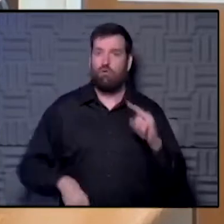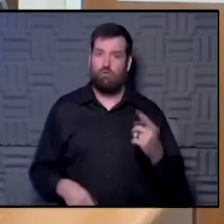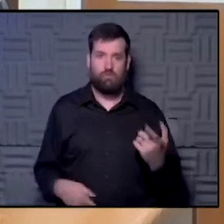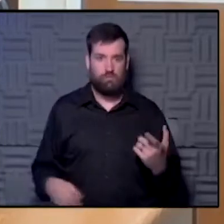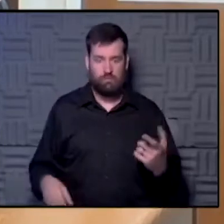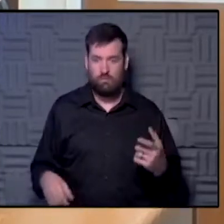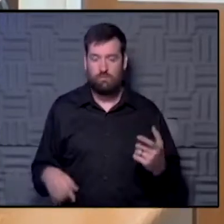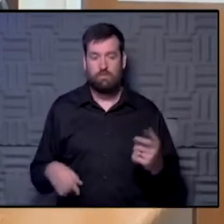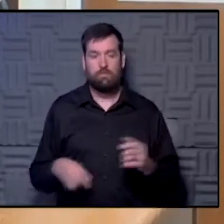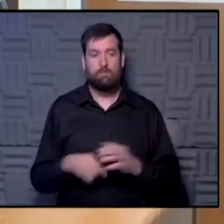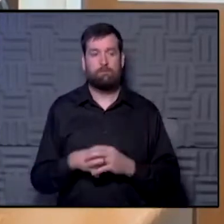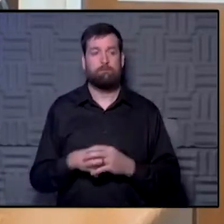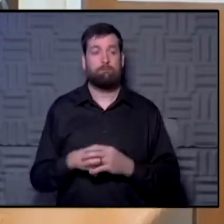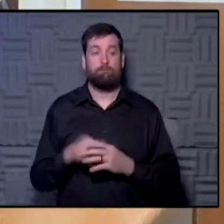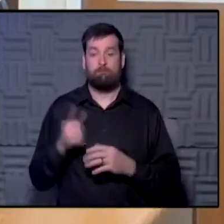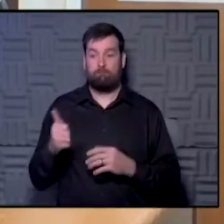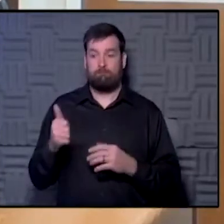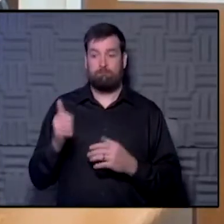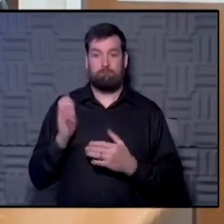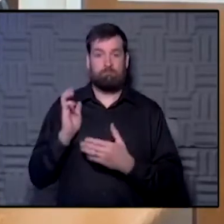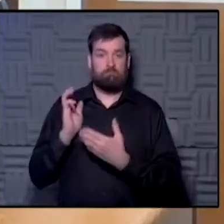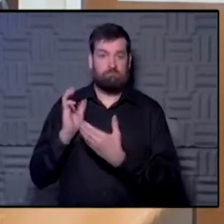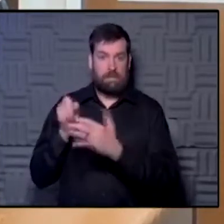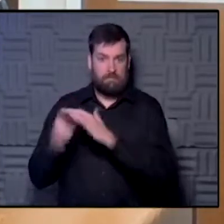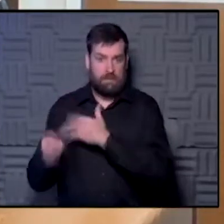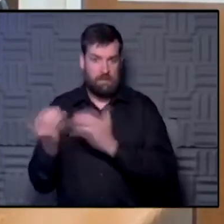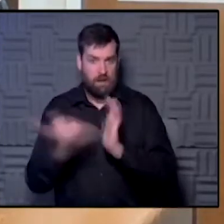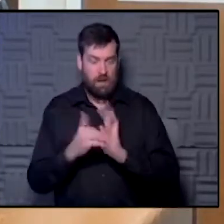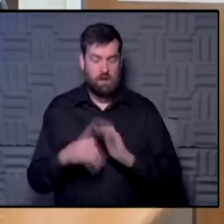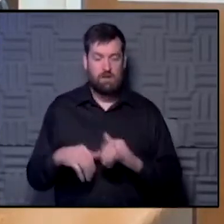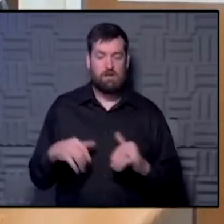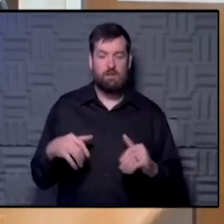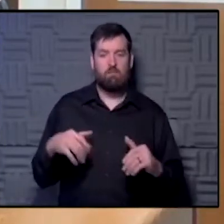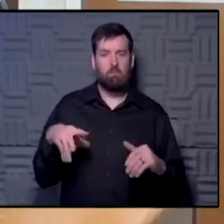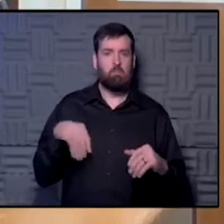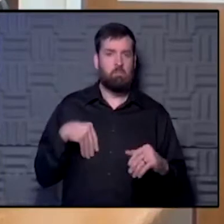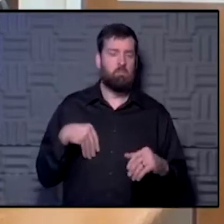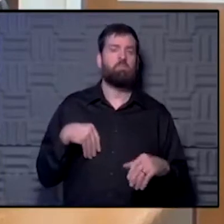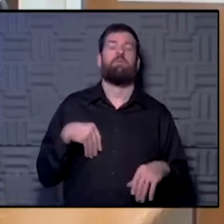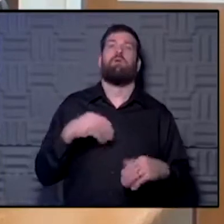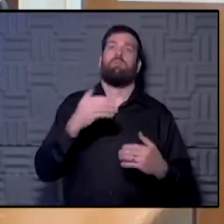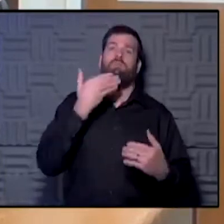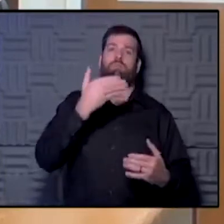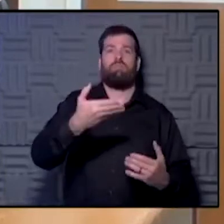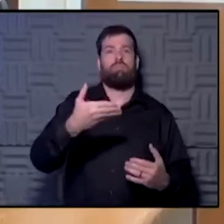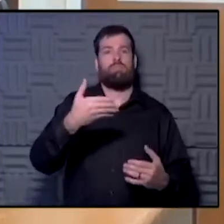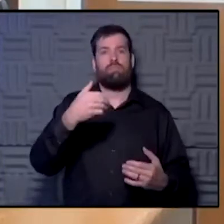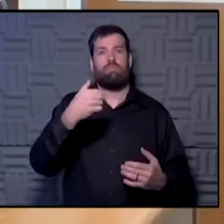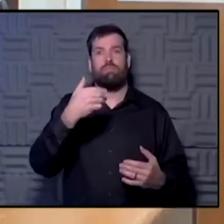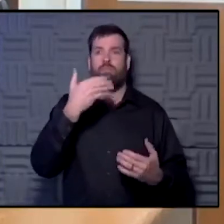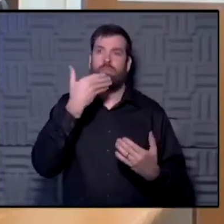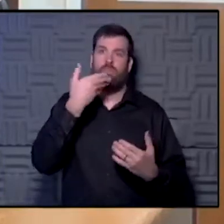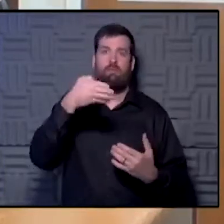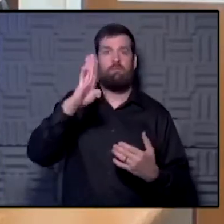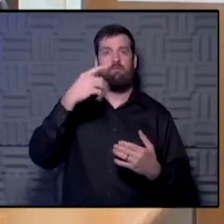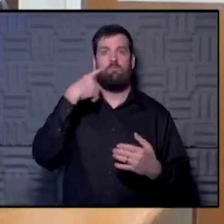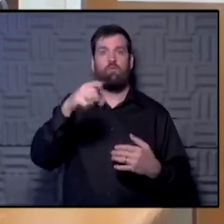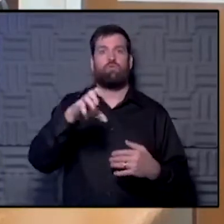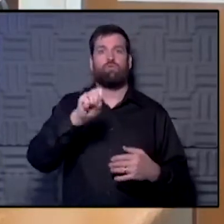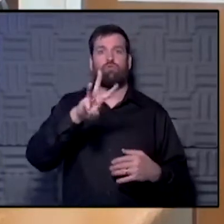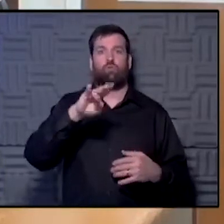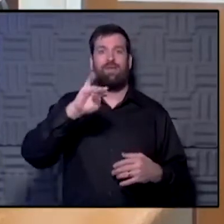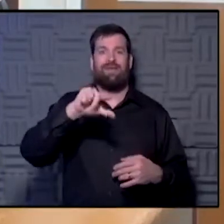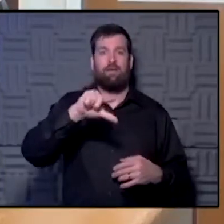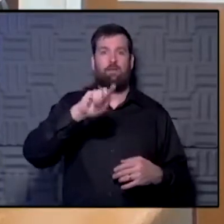So when this patient came back in, we took them in. Thank goodness for swing bed. We put them